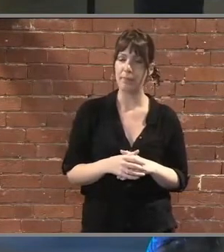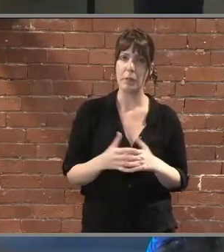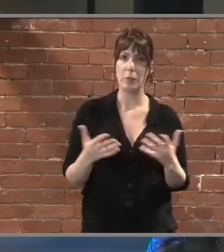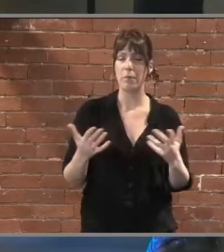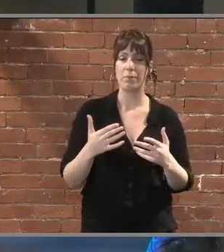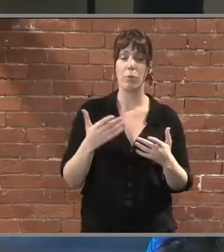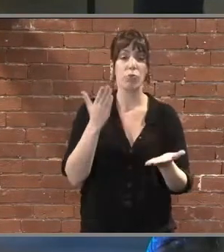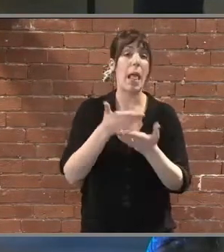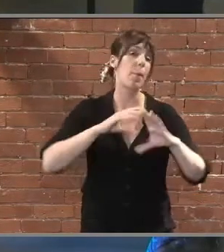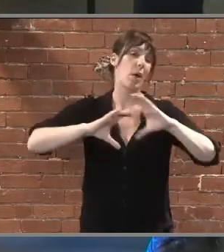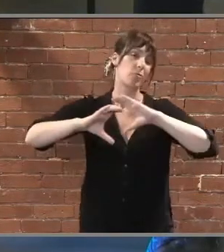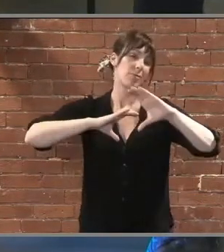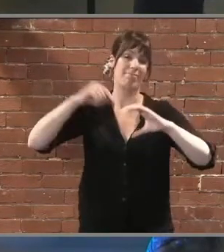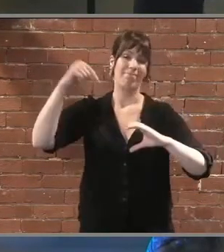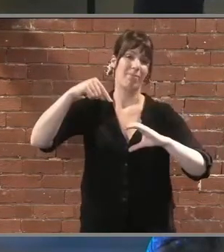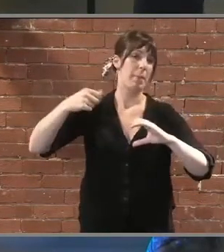communicated to me, I don't really know